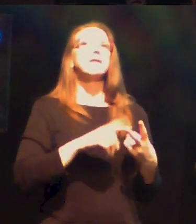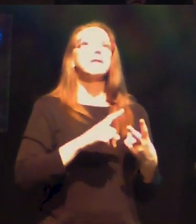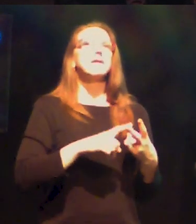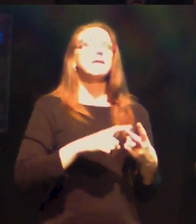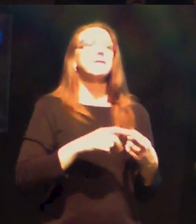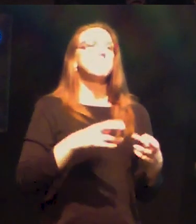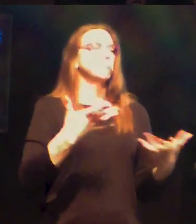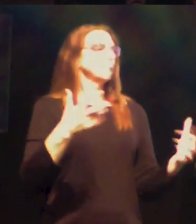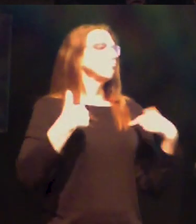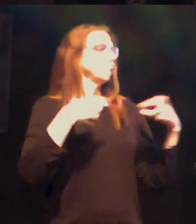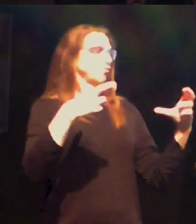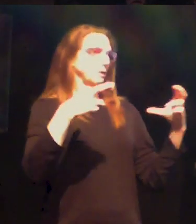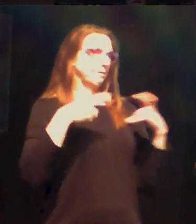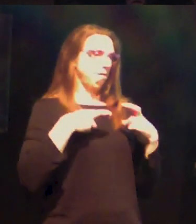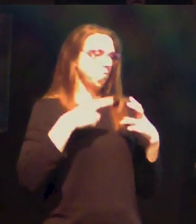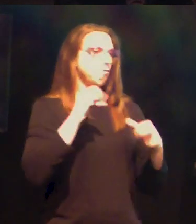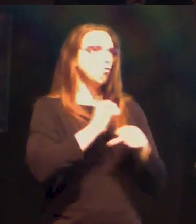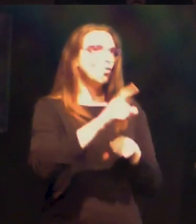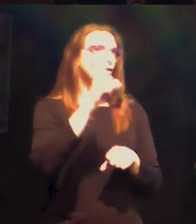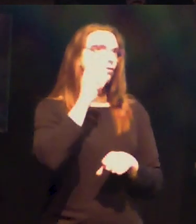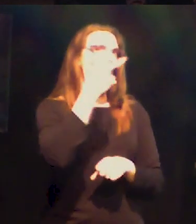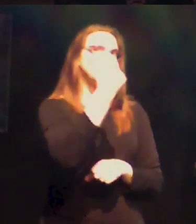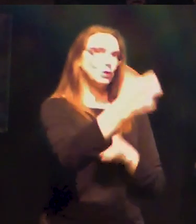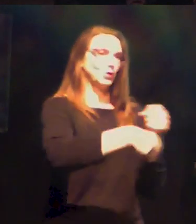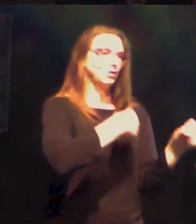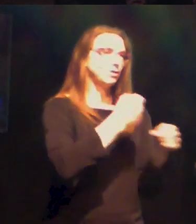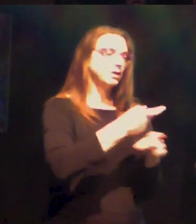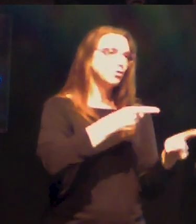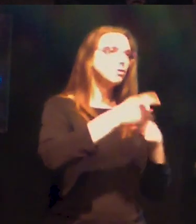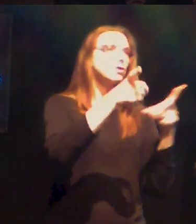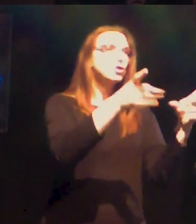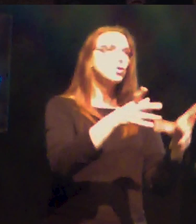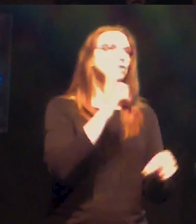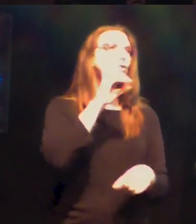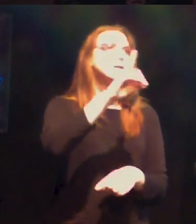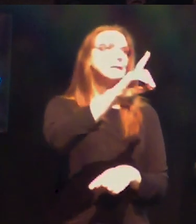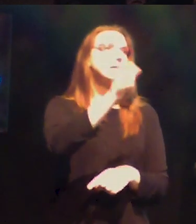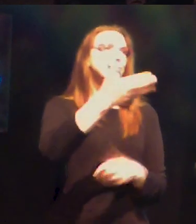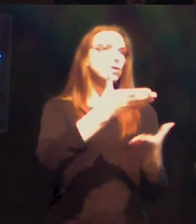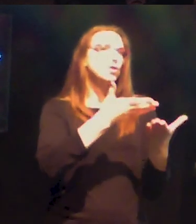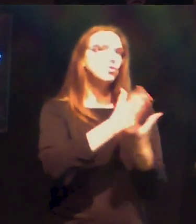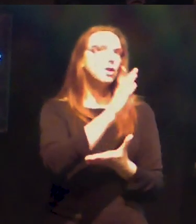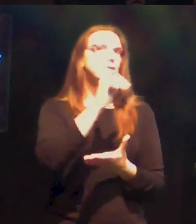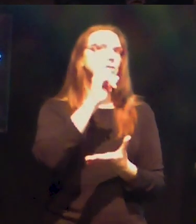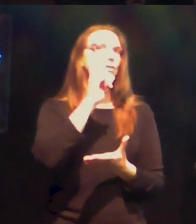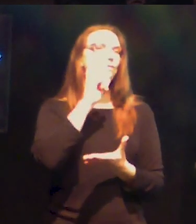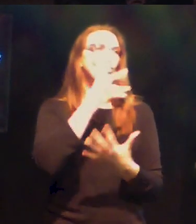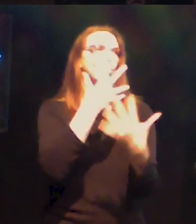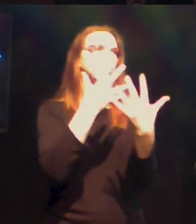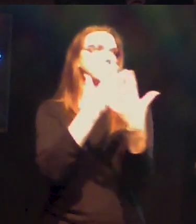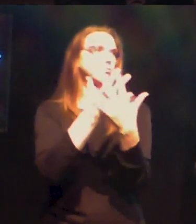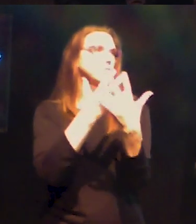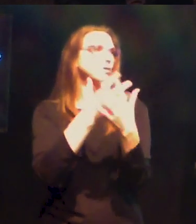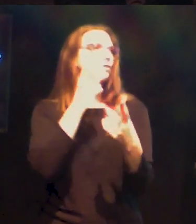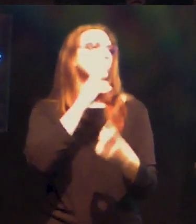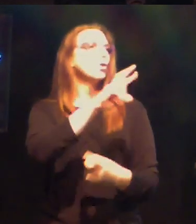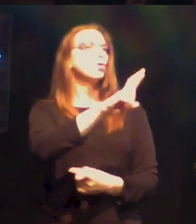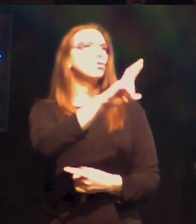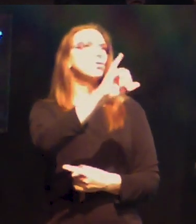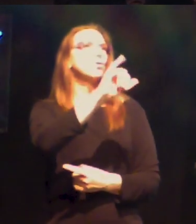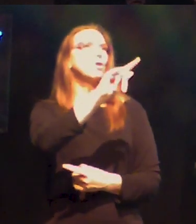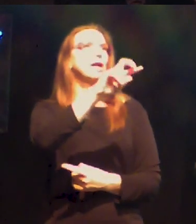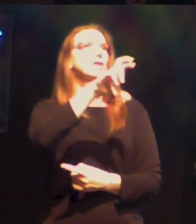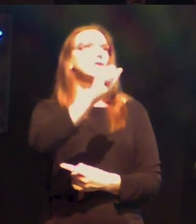I'm retired. I worked for 13 years as the director of disability rights for inmates for Rikers